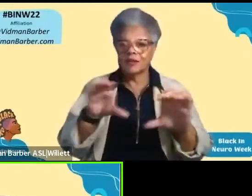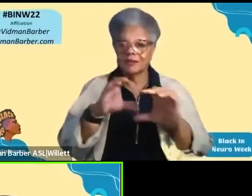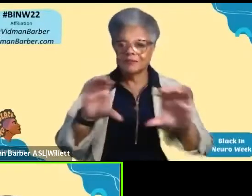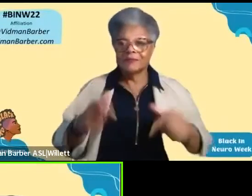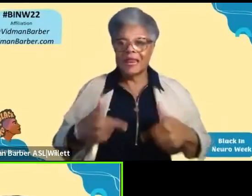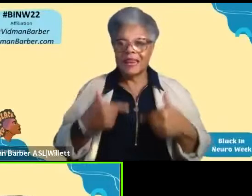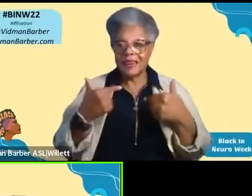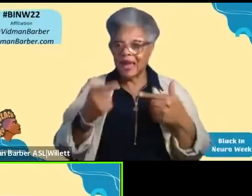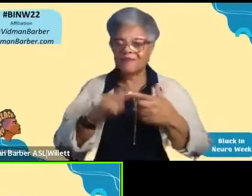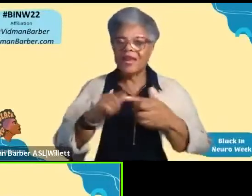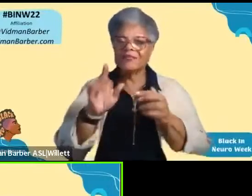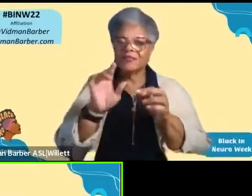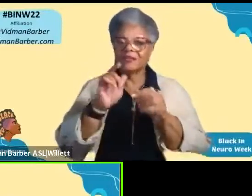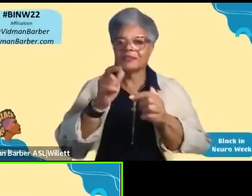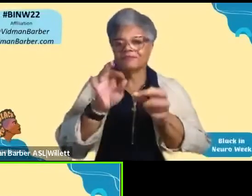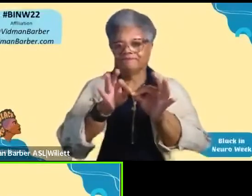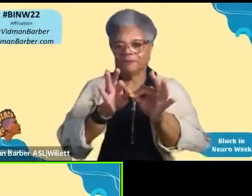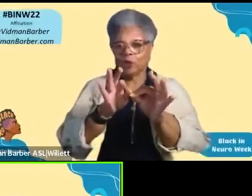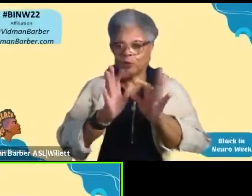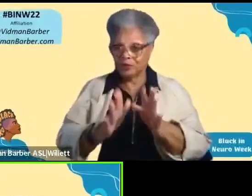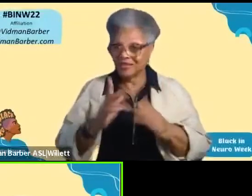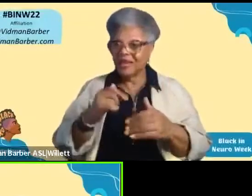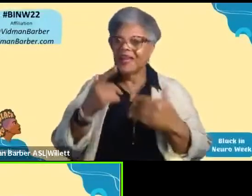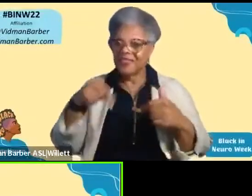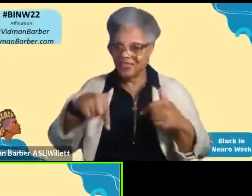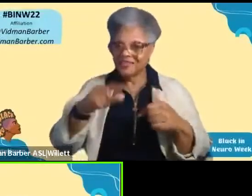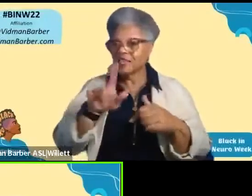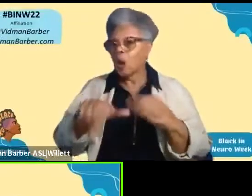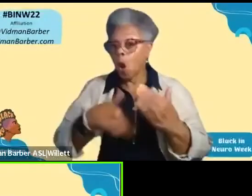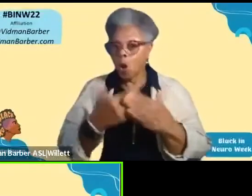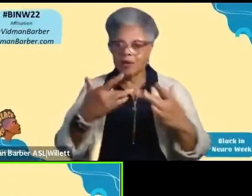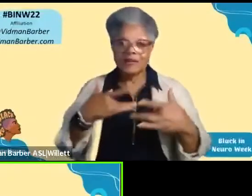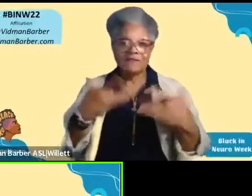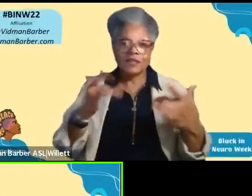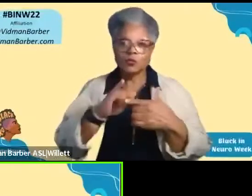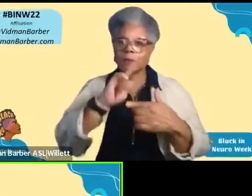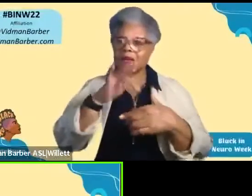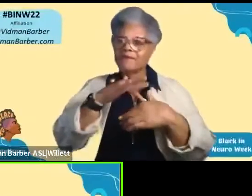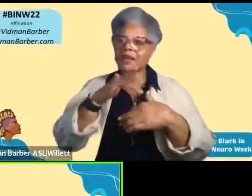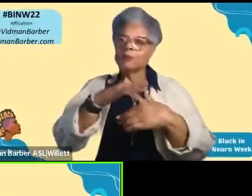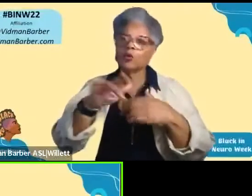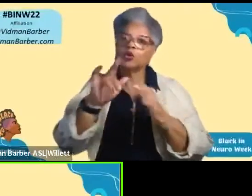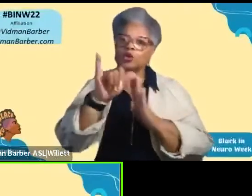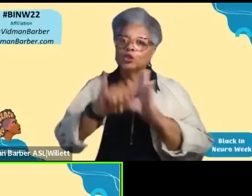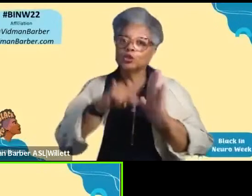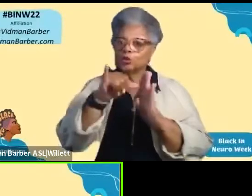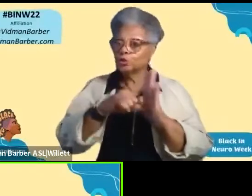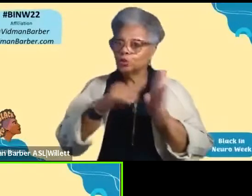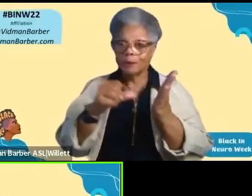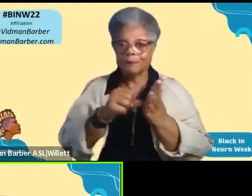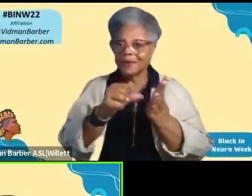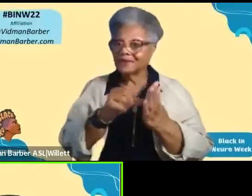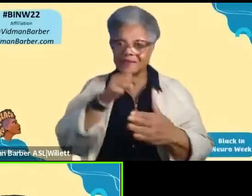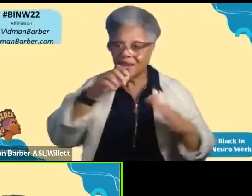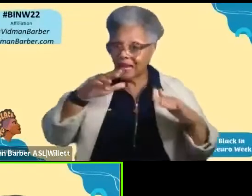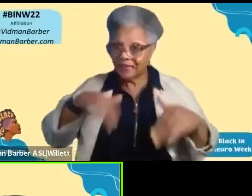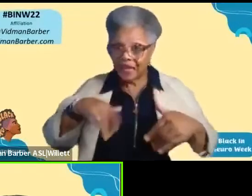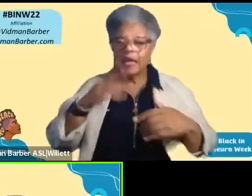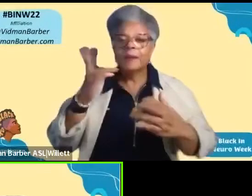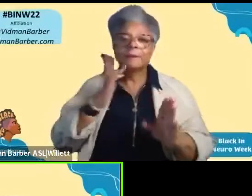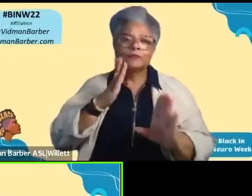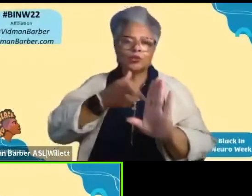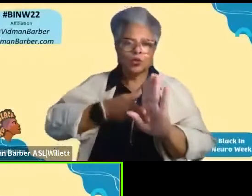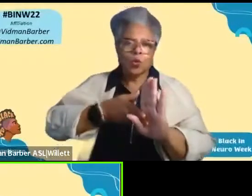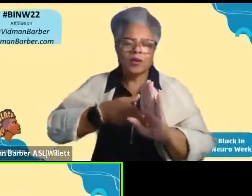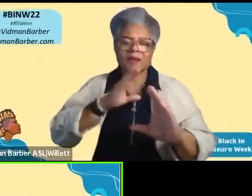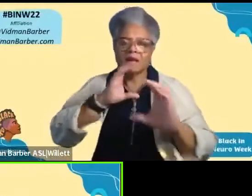as a reminder, this and all of our events will be available on the YouTube page. And if you haven't yet, please join the conversation on social media